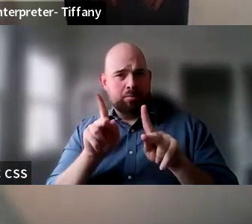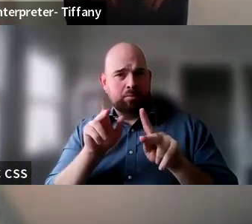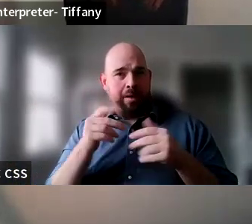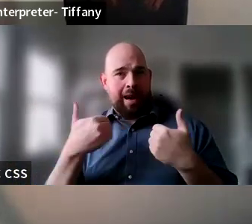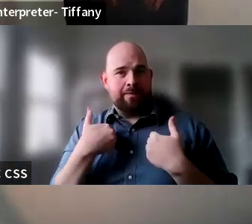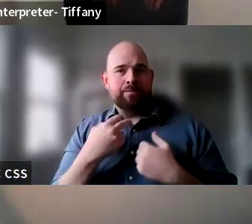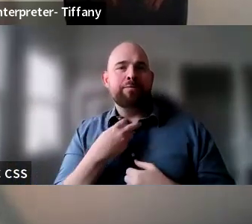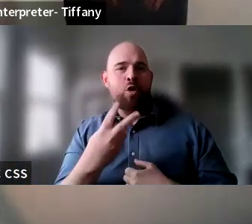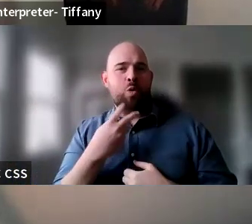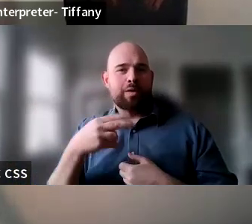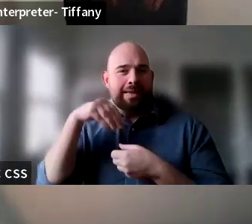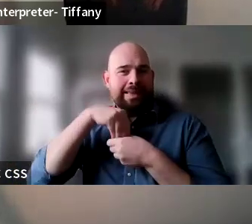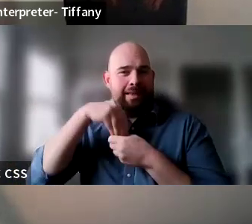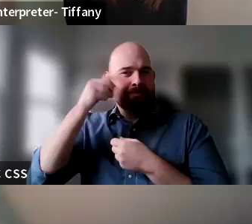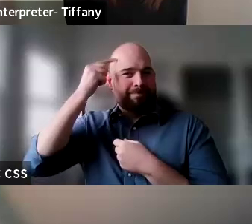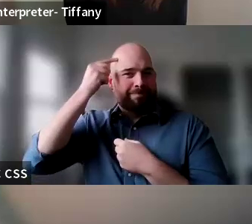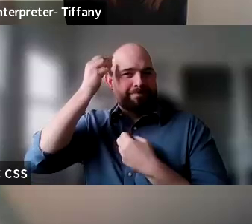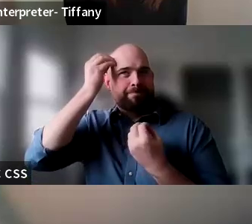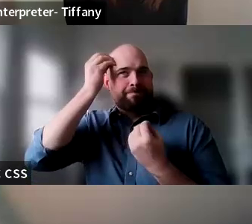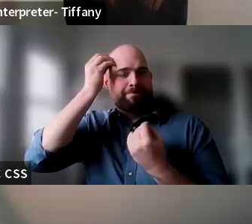question is,